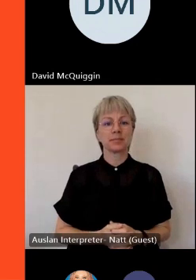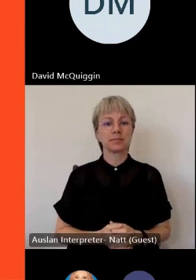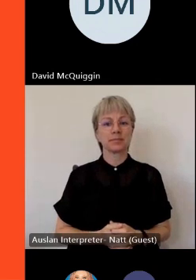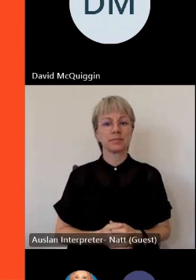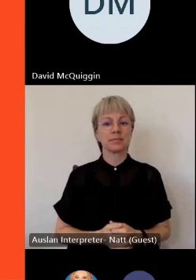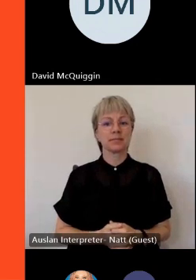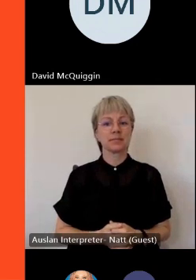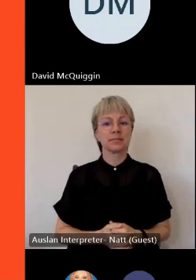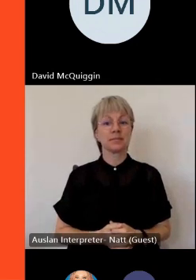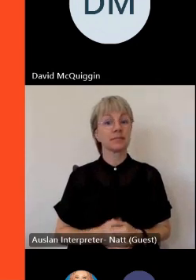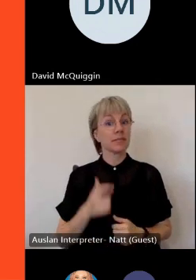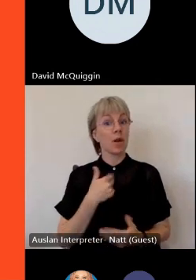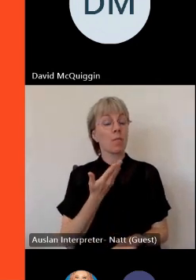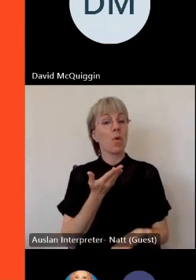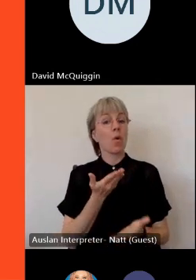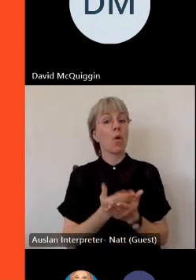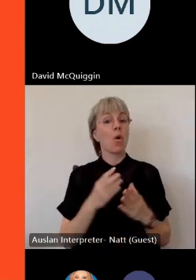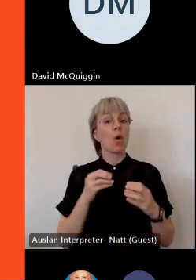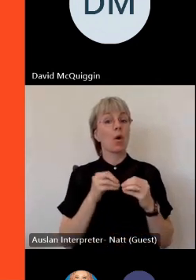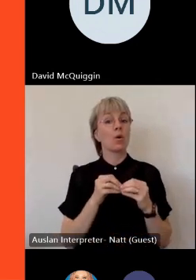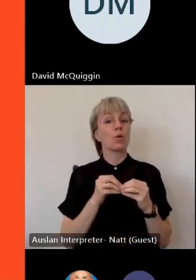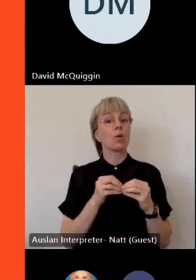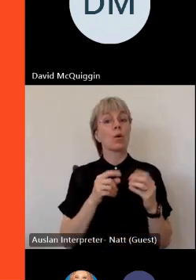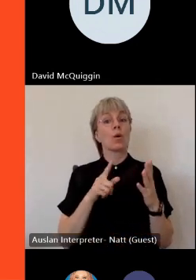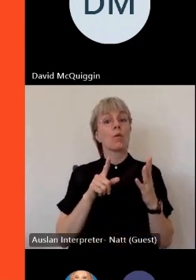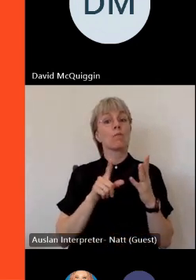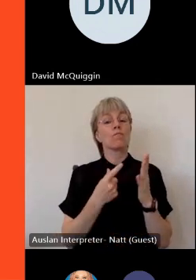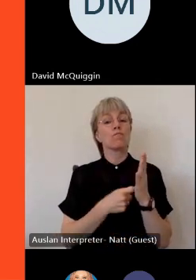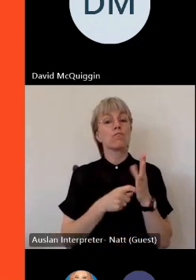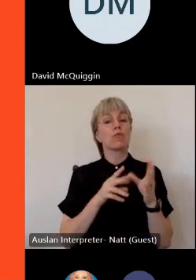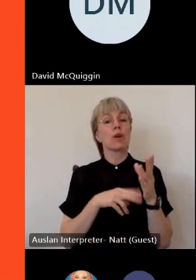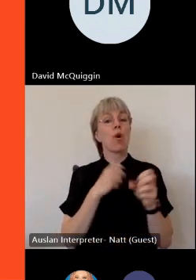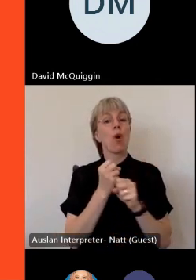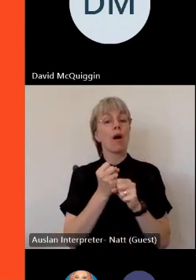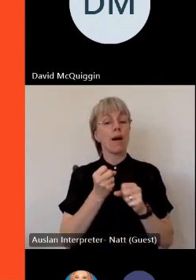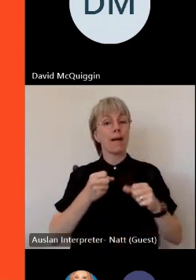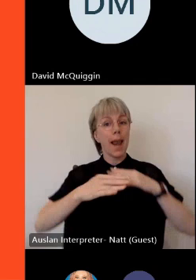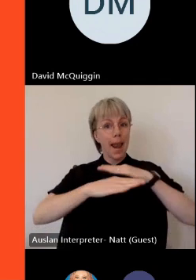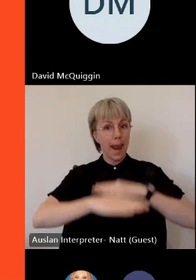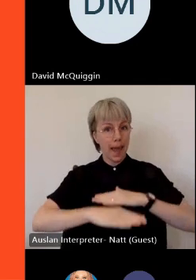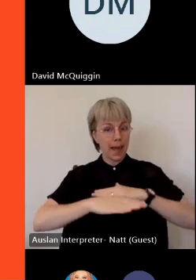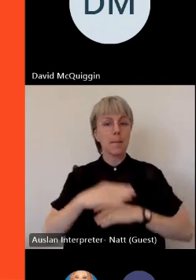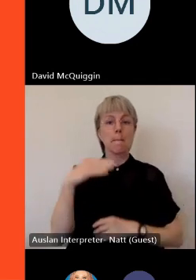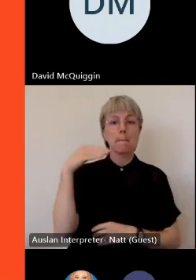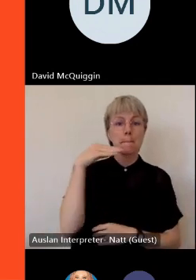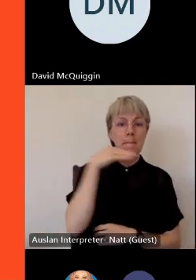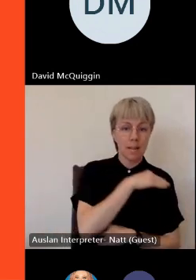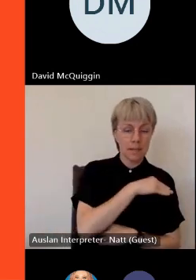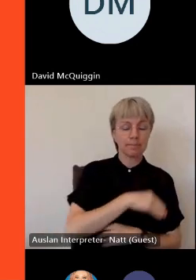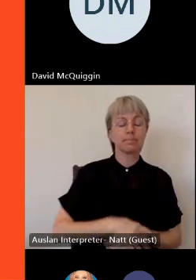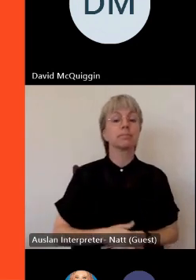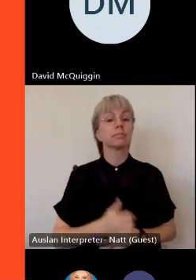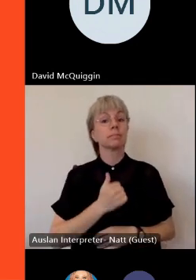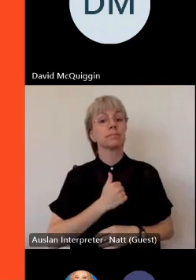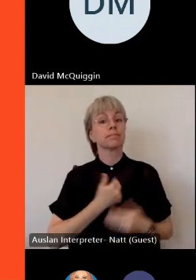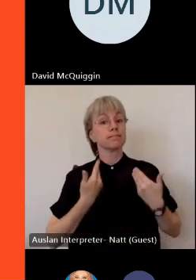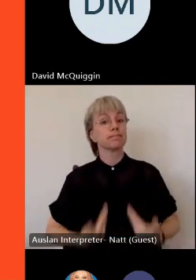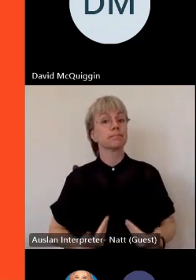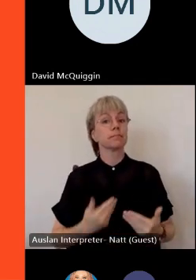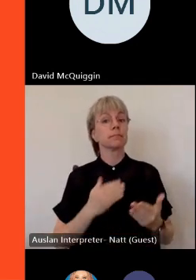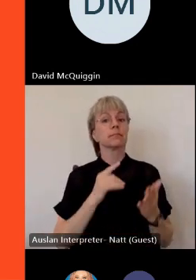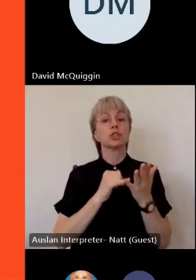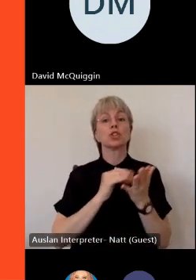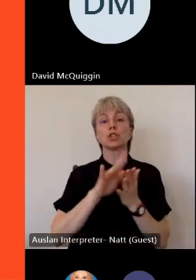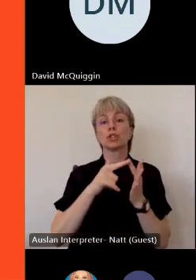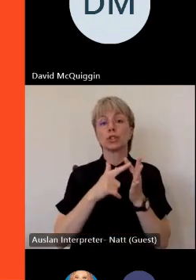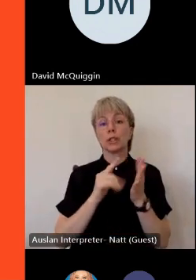all here from Bunurong Land here in Naarm, or very soggy Naarm actually, here in Melbourne. My pronouns are she, her, and